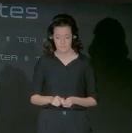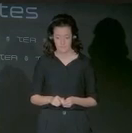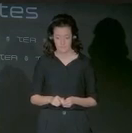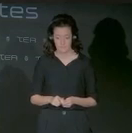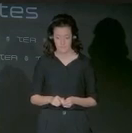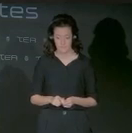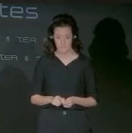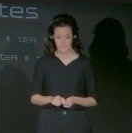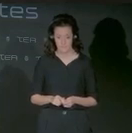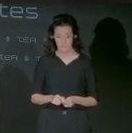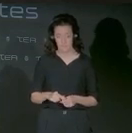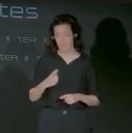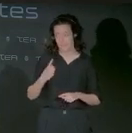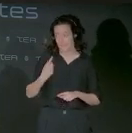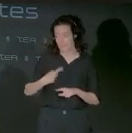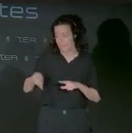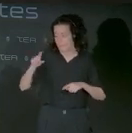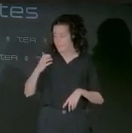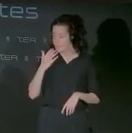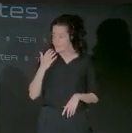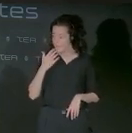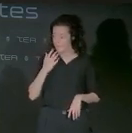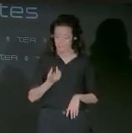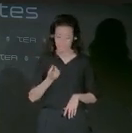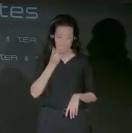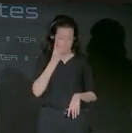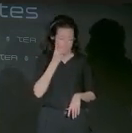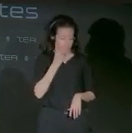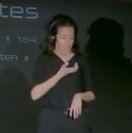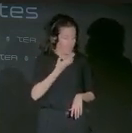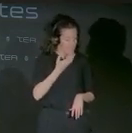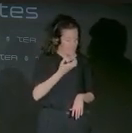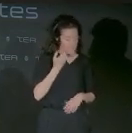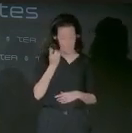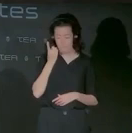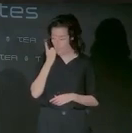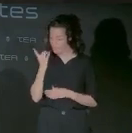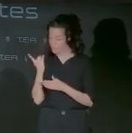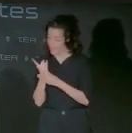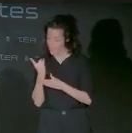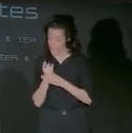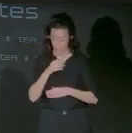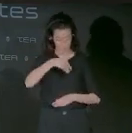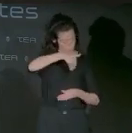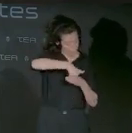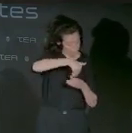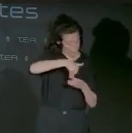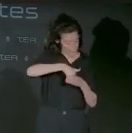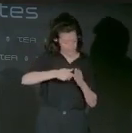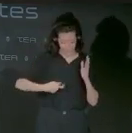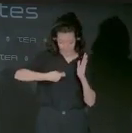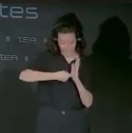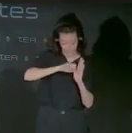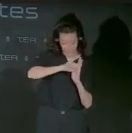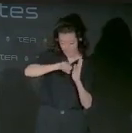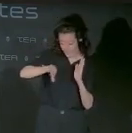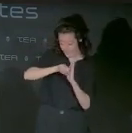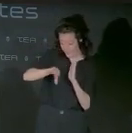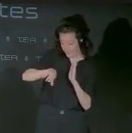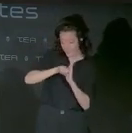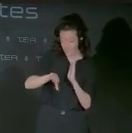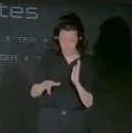yeah, okay, well, that's fine. But if it's a game world where this is a machine gun and I don't want a machine gun in